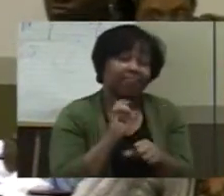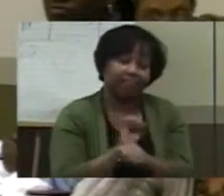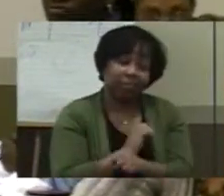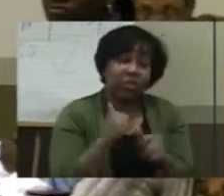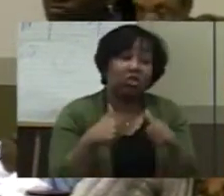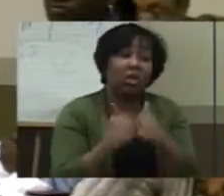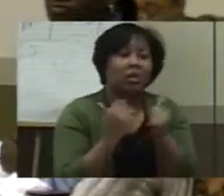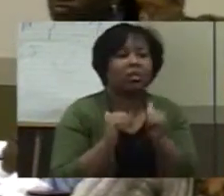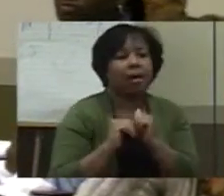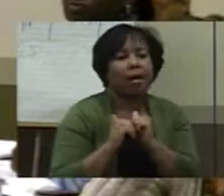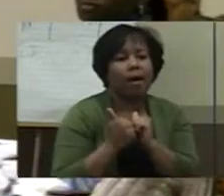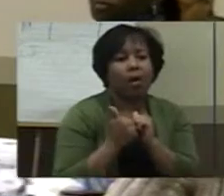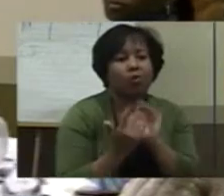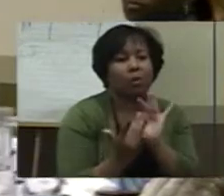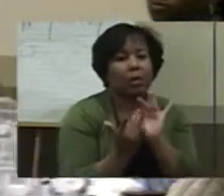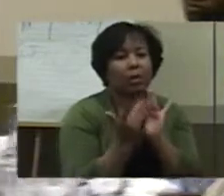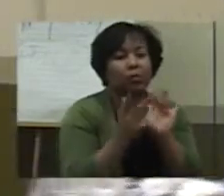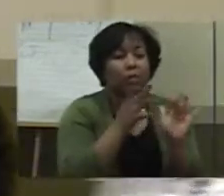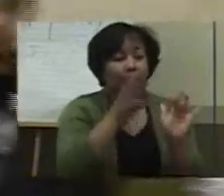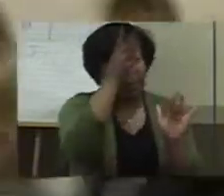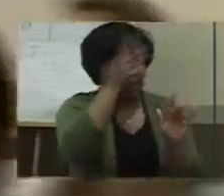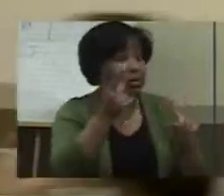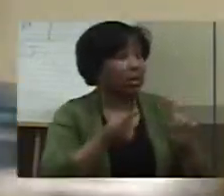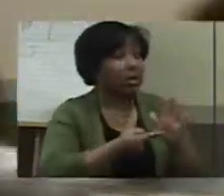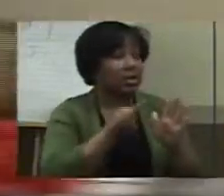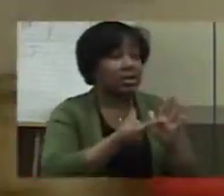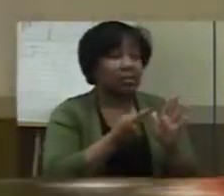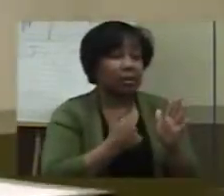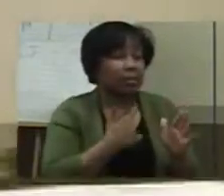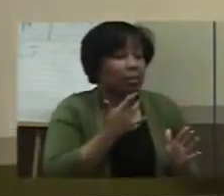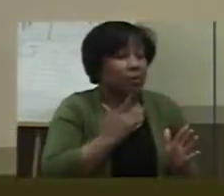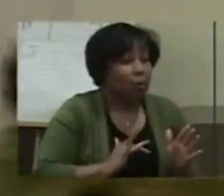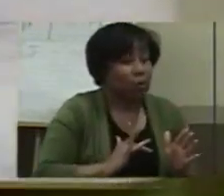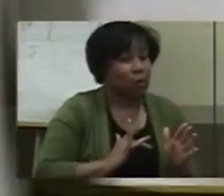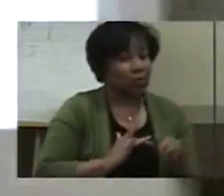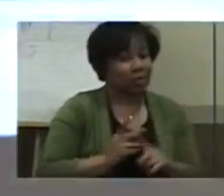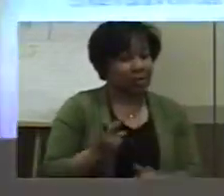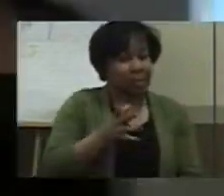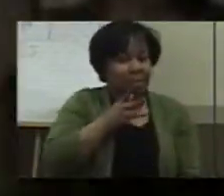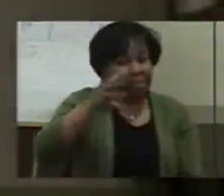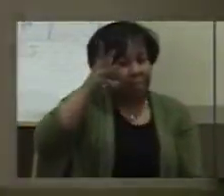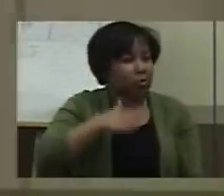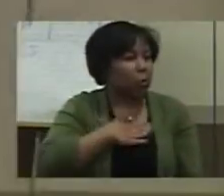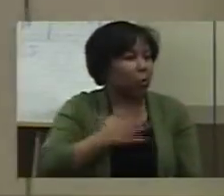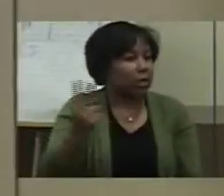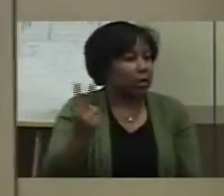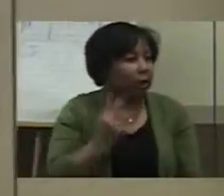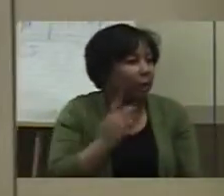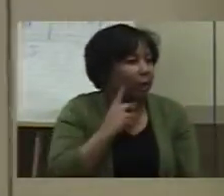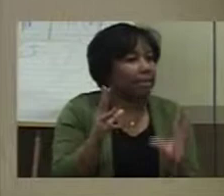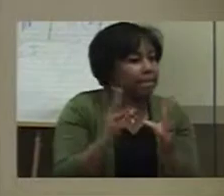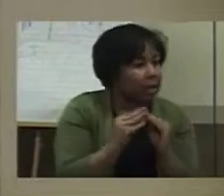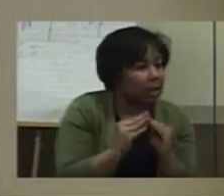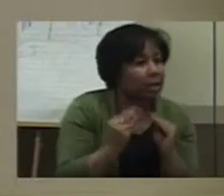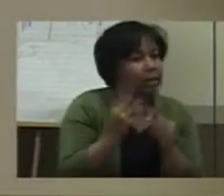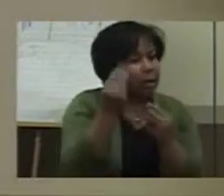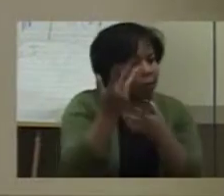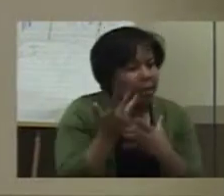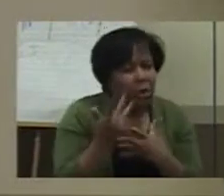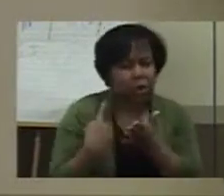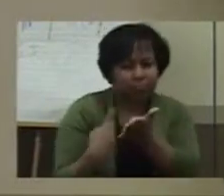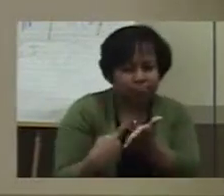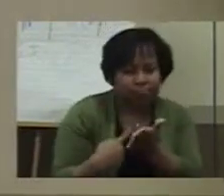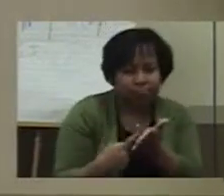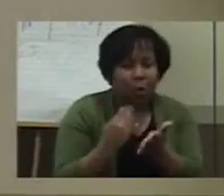challenging. How do you get in touch with the parents? Sometimes we're fortunate and we have parents that are willing to come in for meetings and share information and